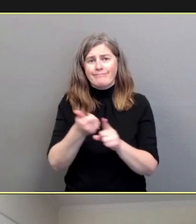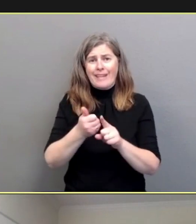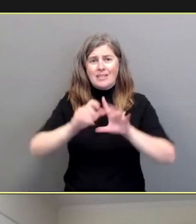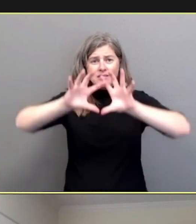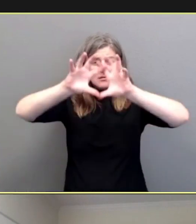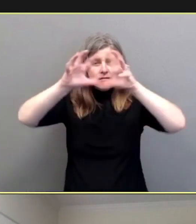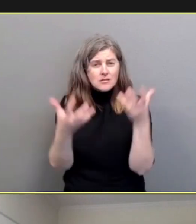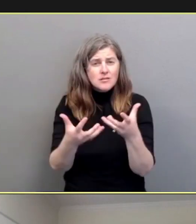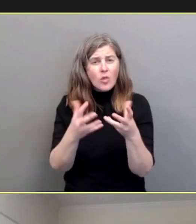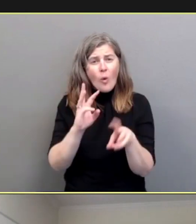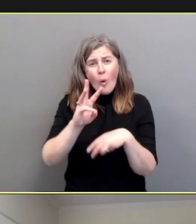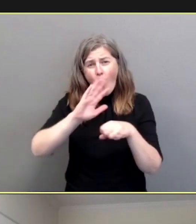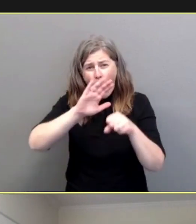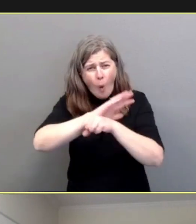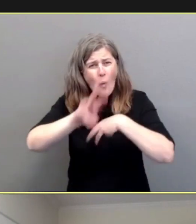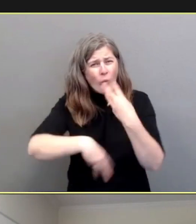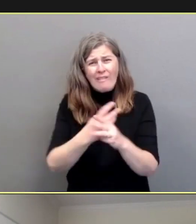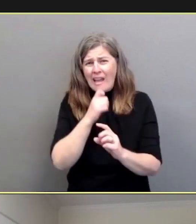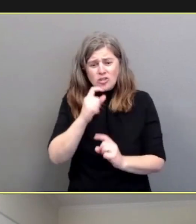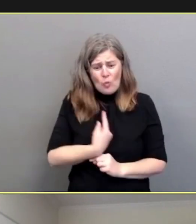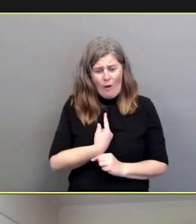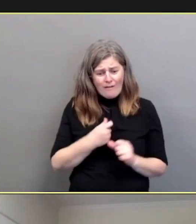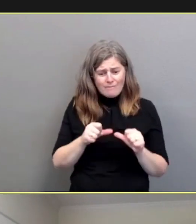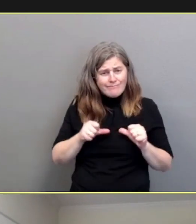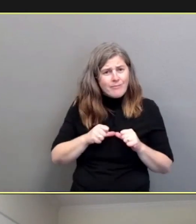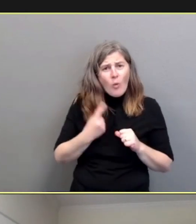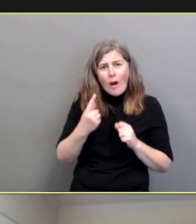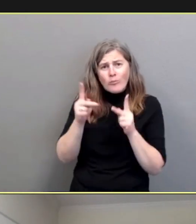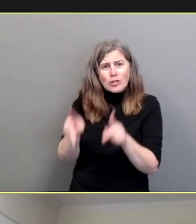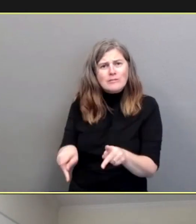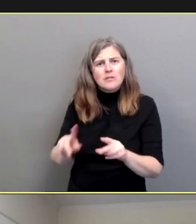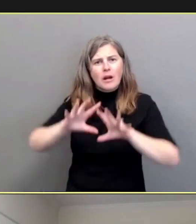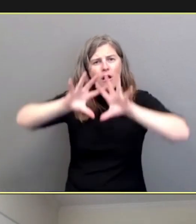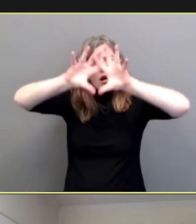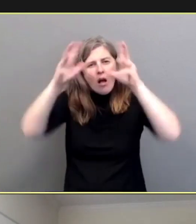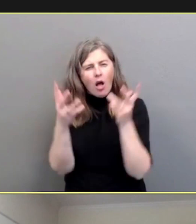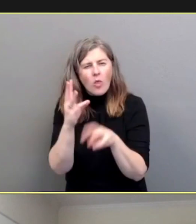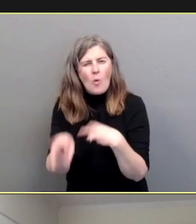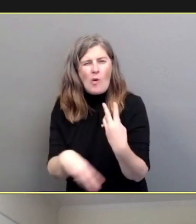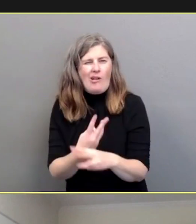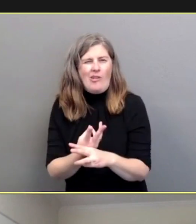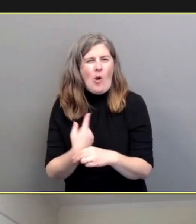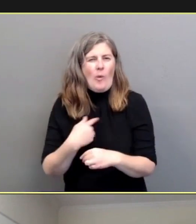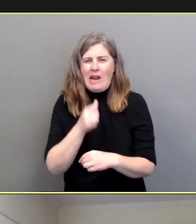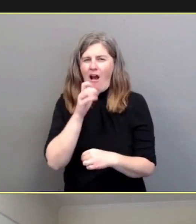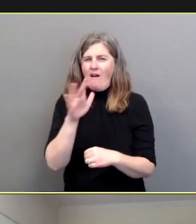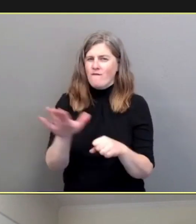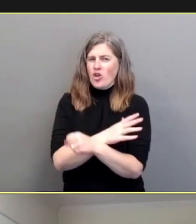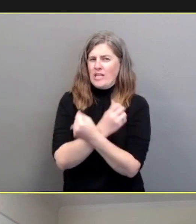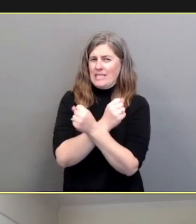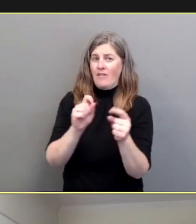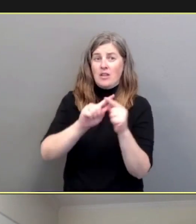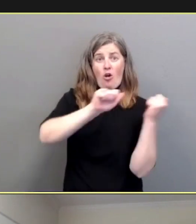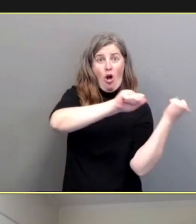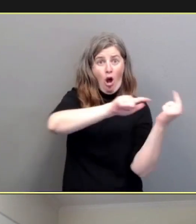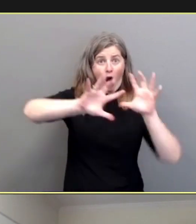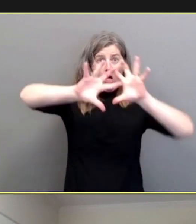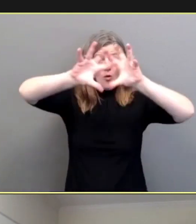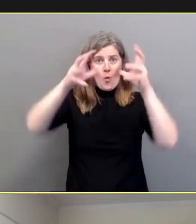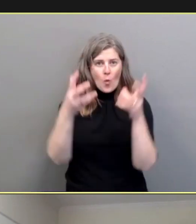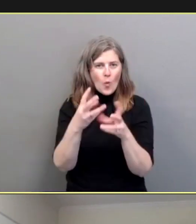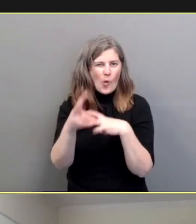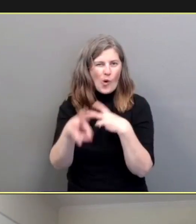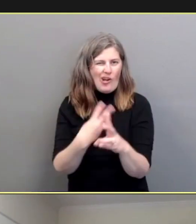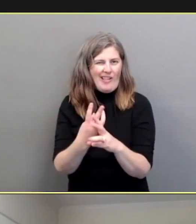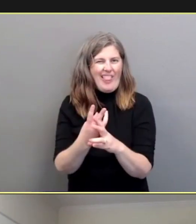pandemic. So I just think we're not going to be out of the woods until we are all out of the woods. So I see that as